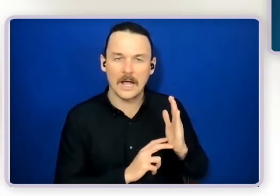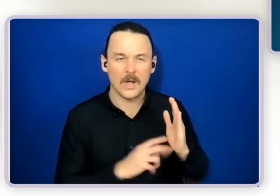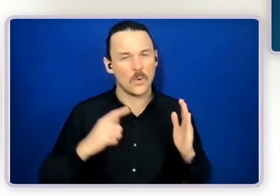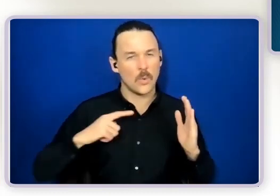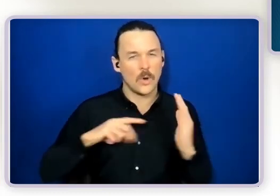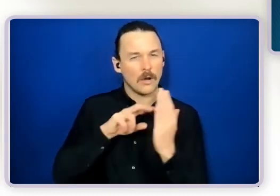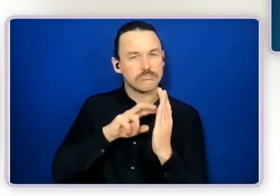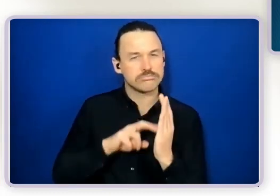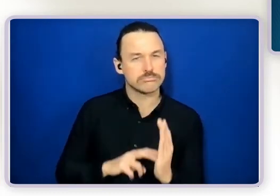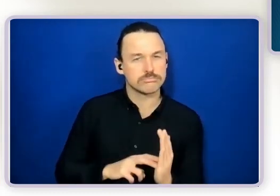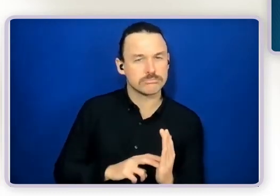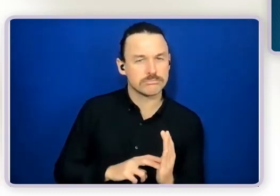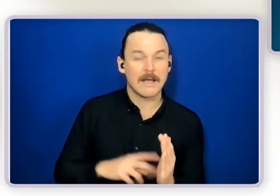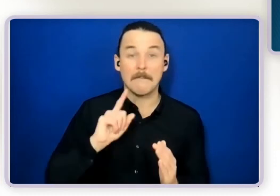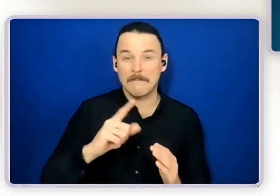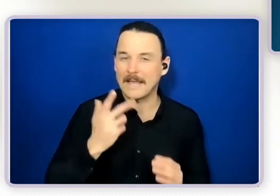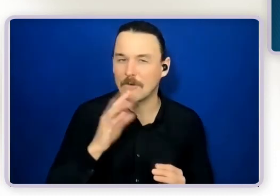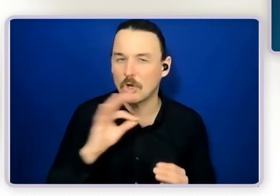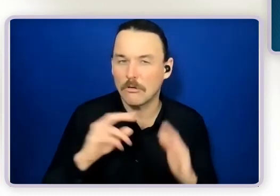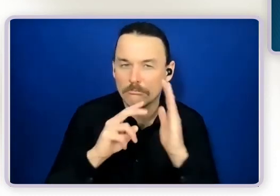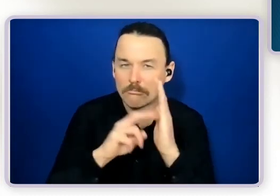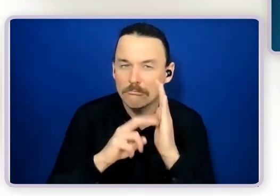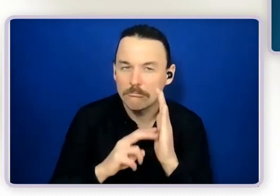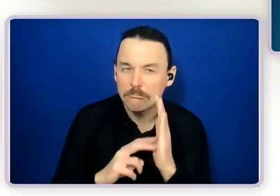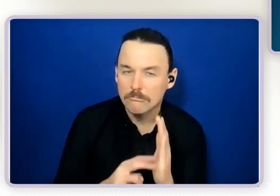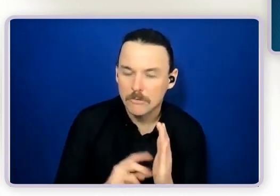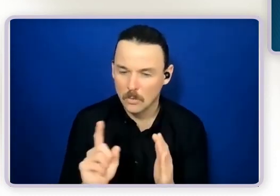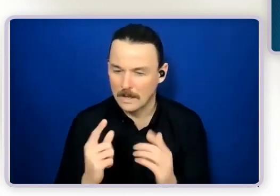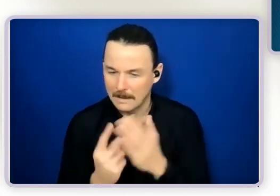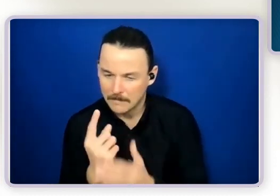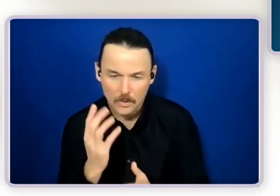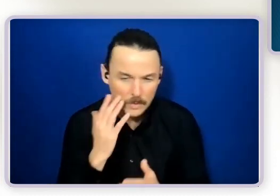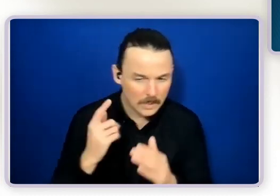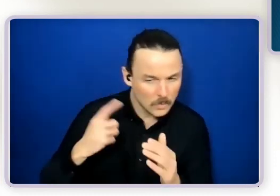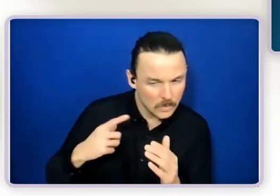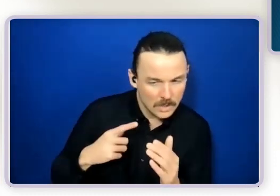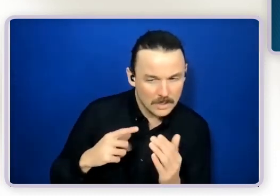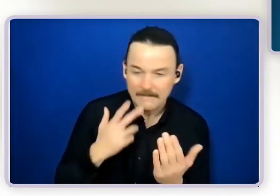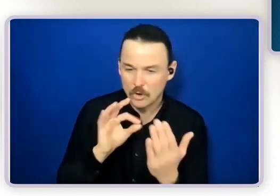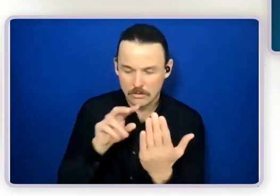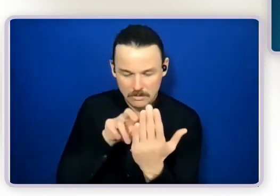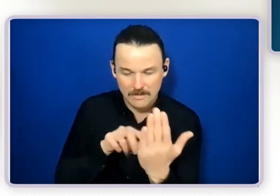you sure that the behaviour plan is effective? Are you just guessing?